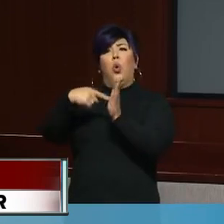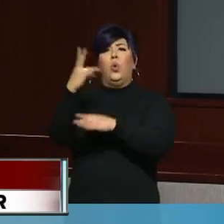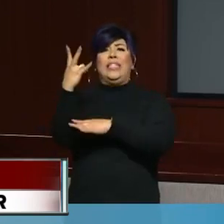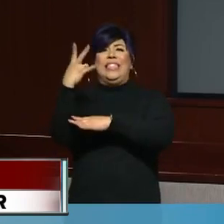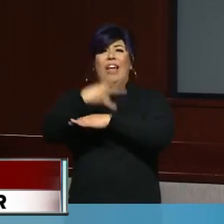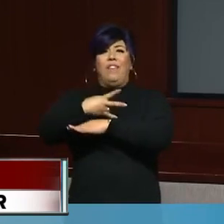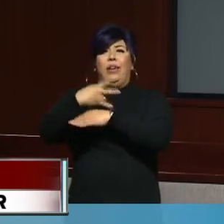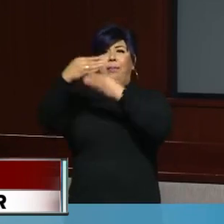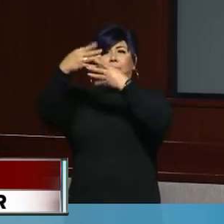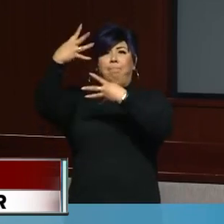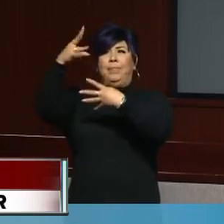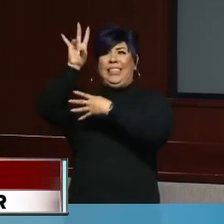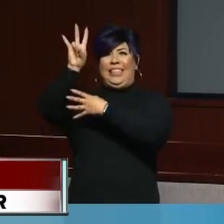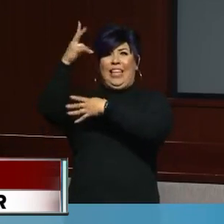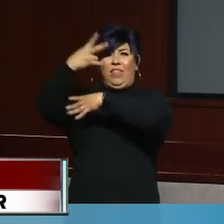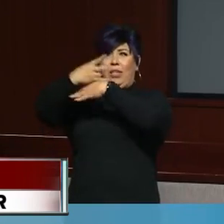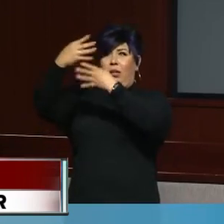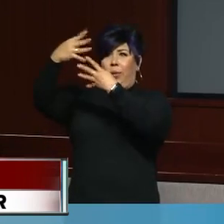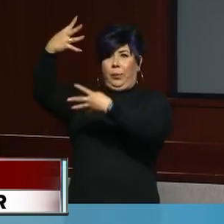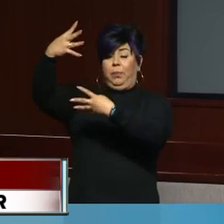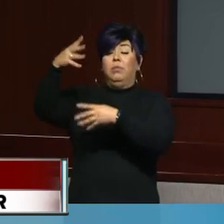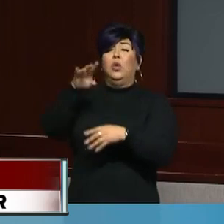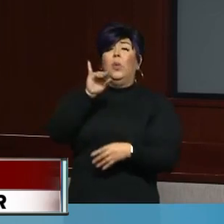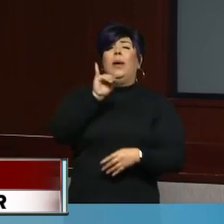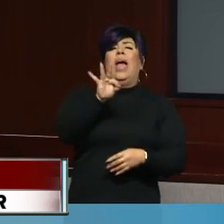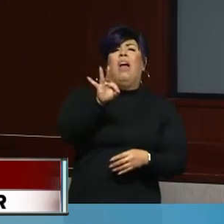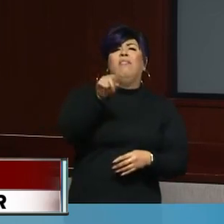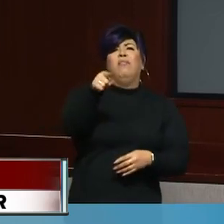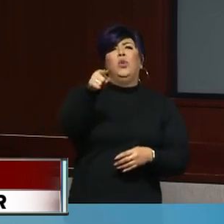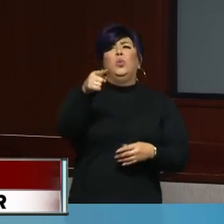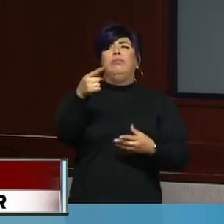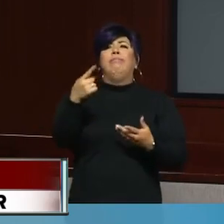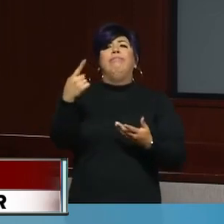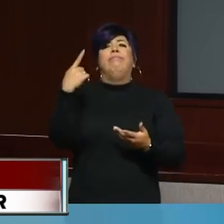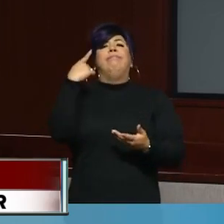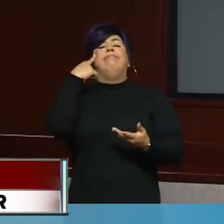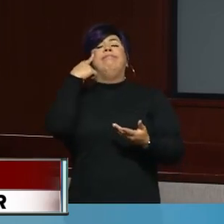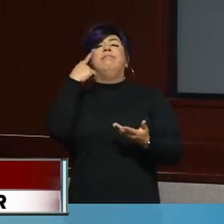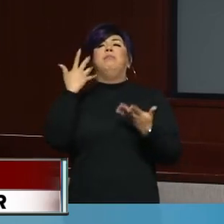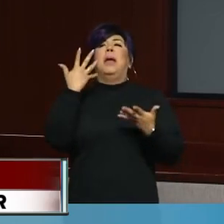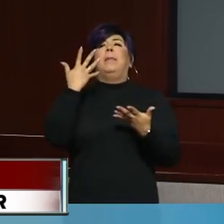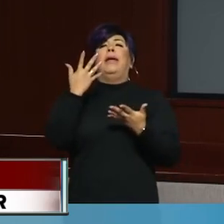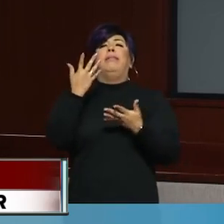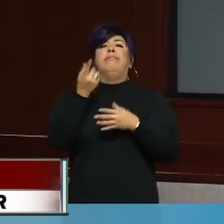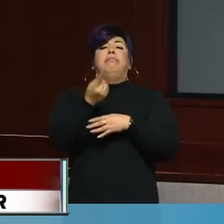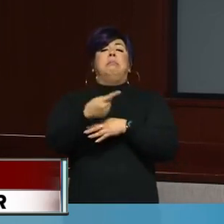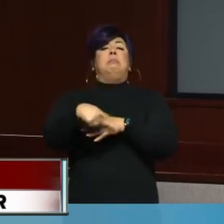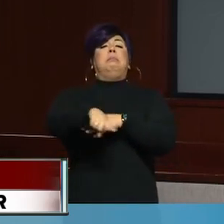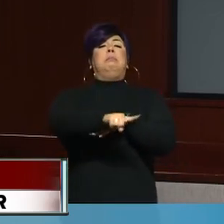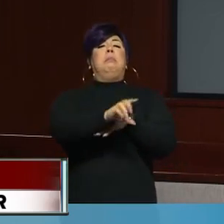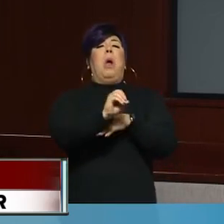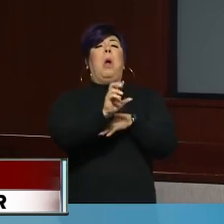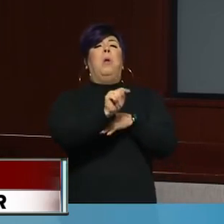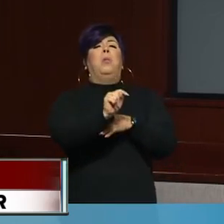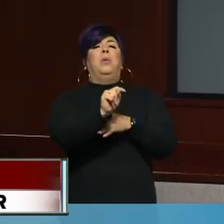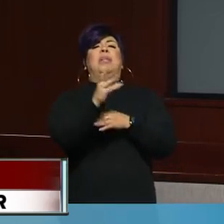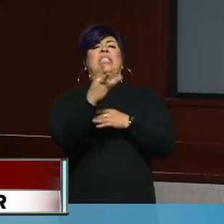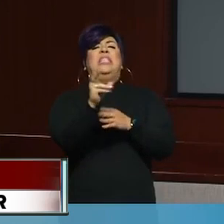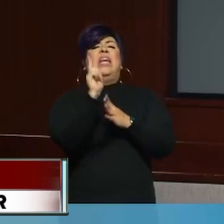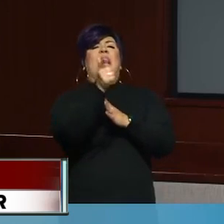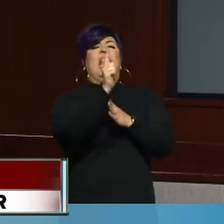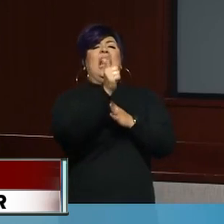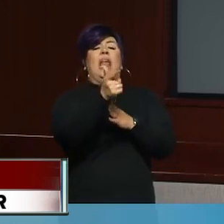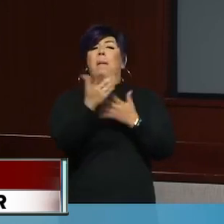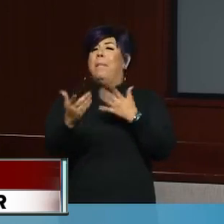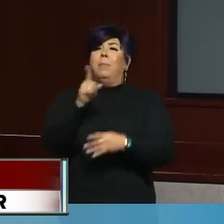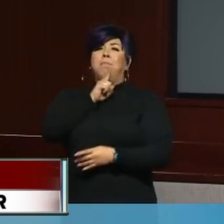So if you are looking for a site, for instance, possibly the Friday, October 16th testing location, it may not